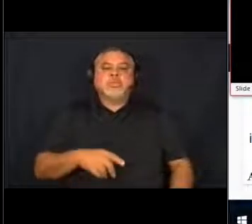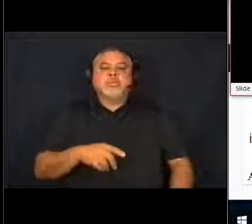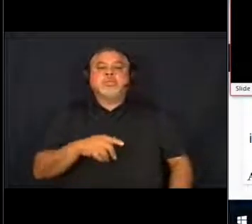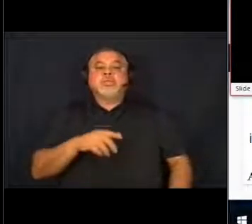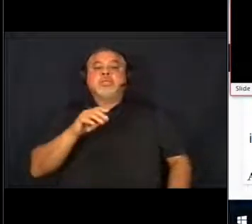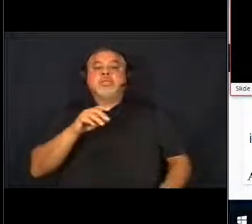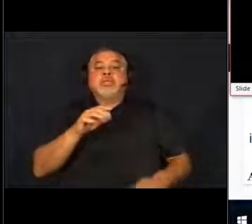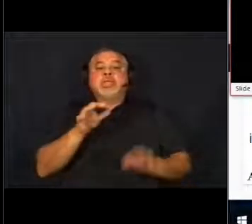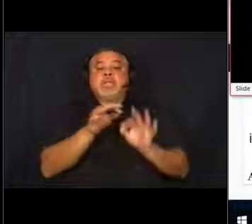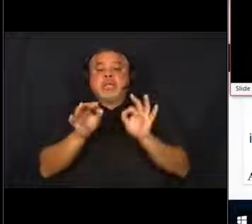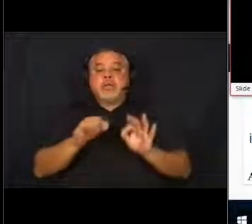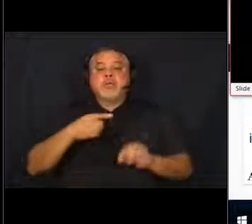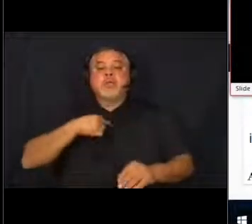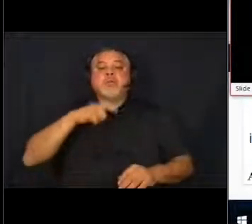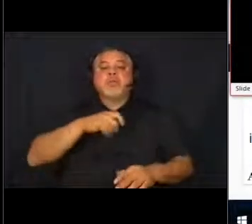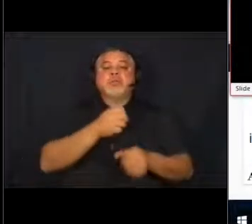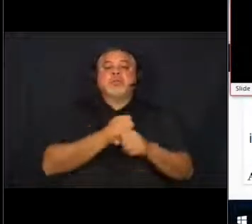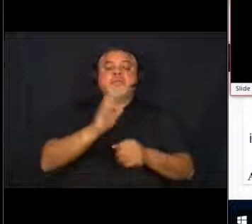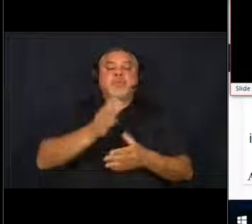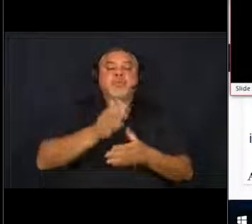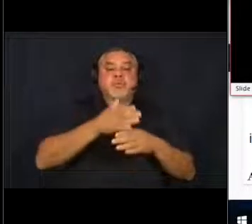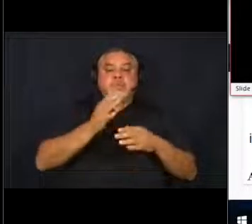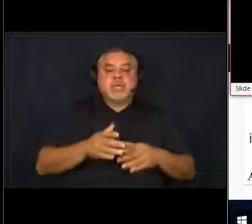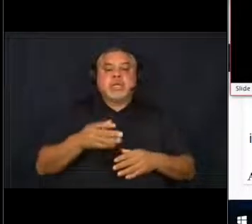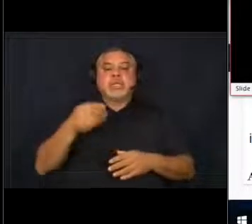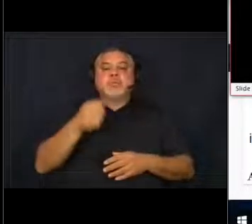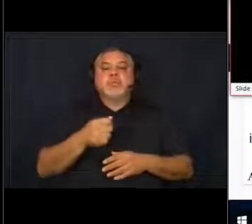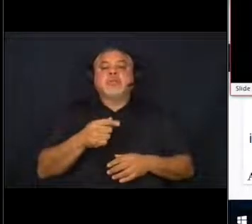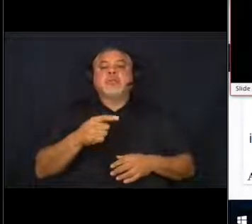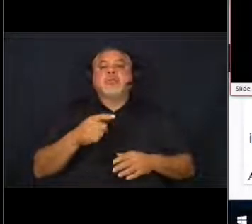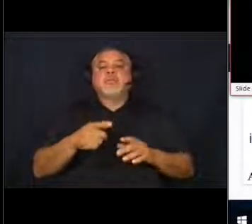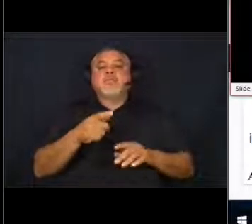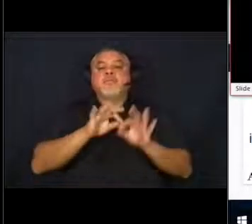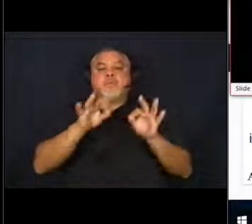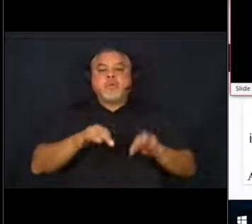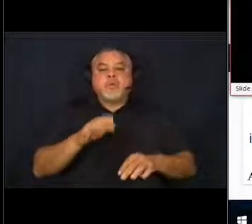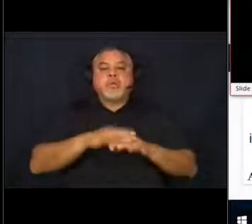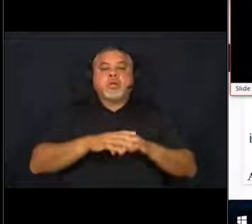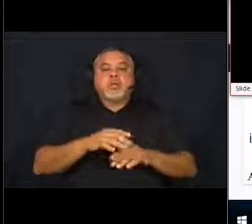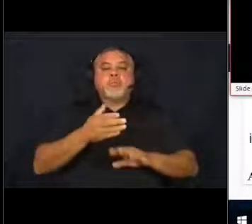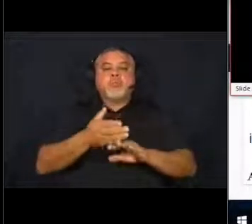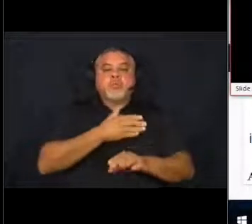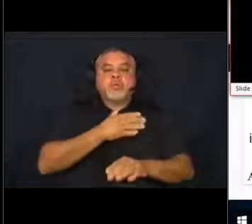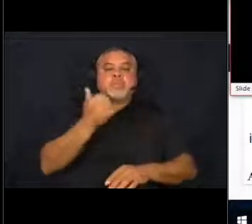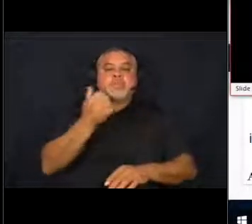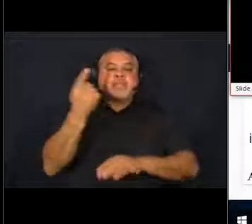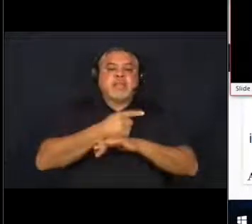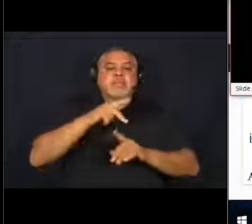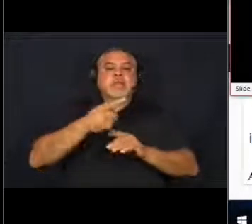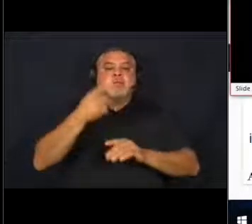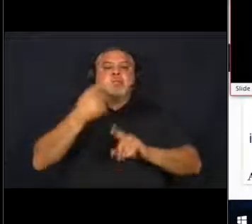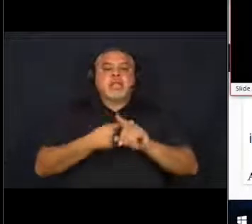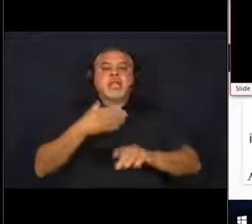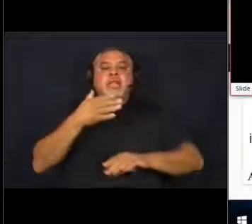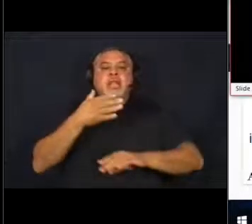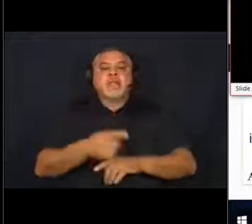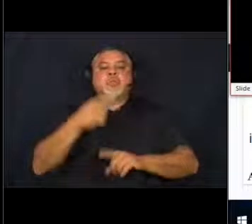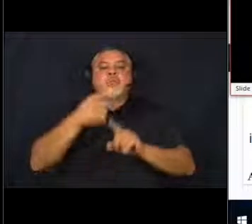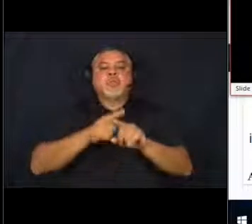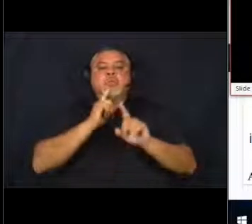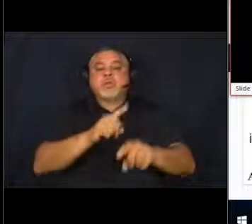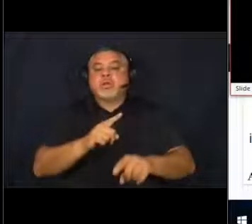form, we must receive your completed expense form on or before the 15th day of the second month following the month of reporting it. If you